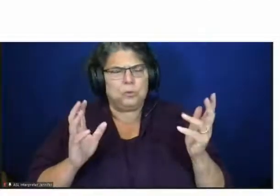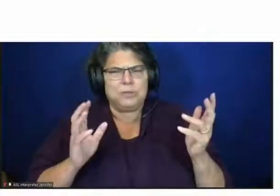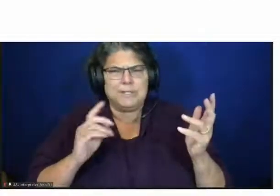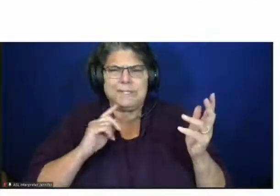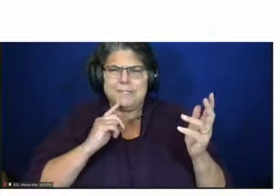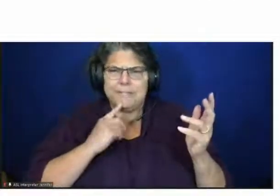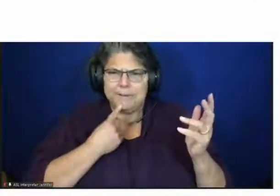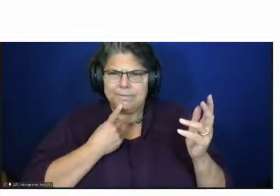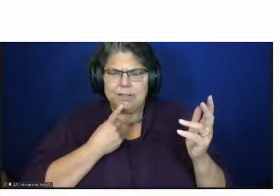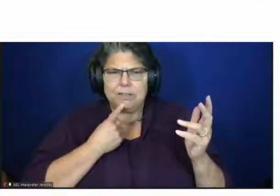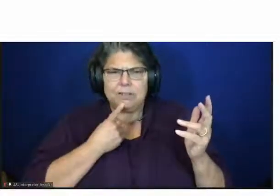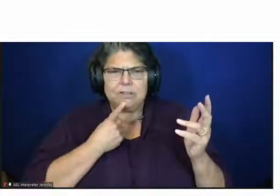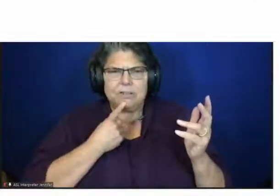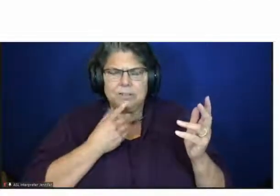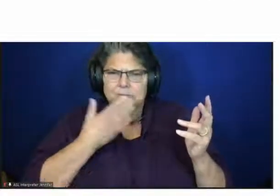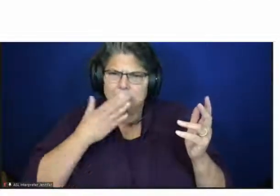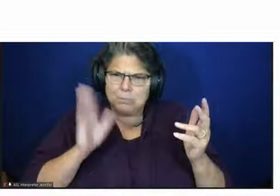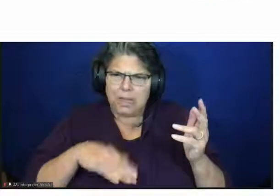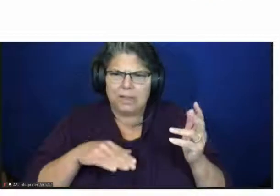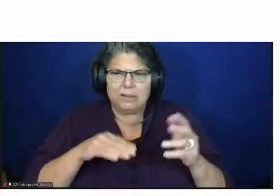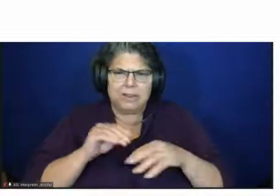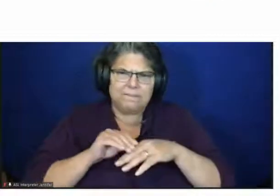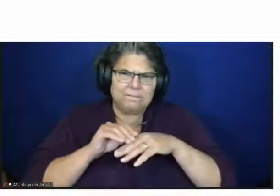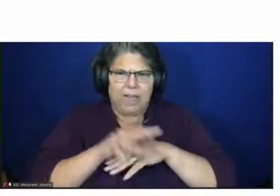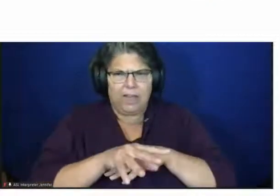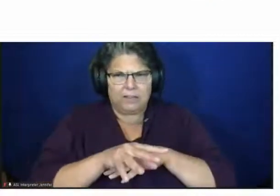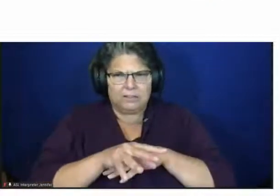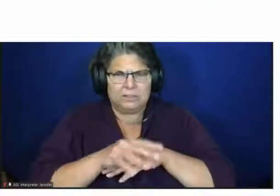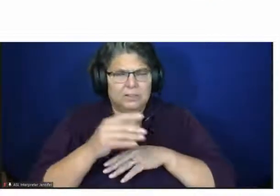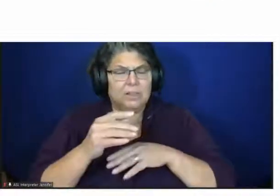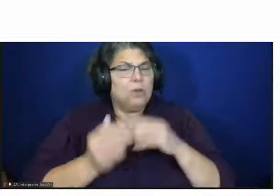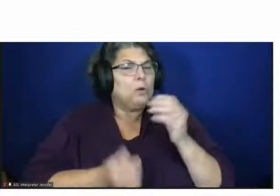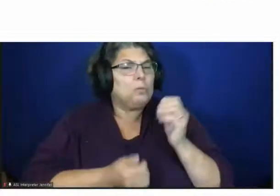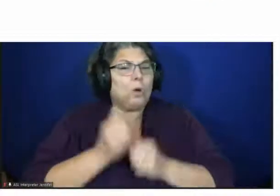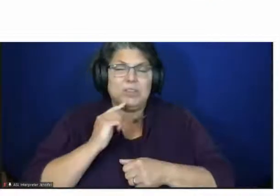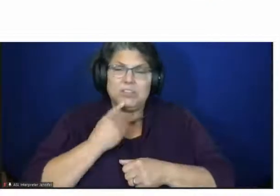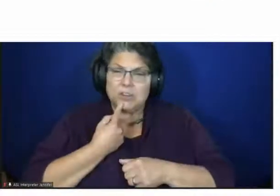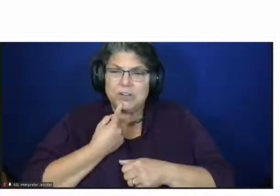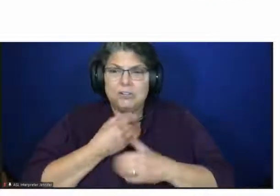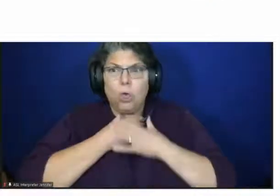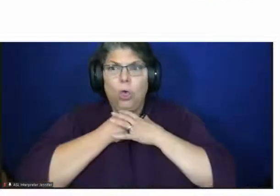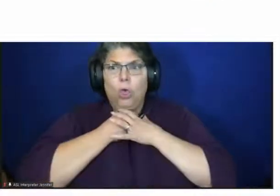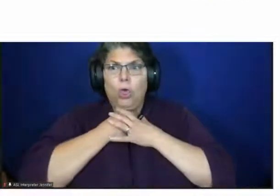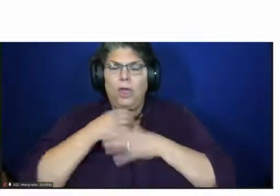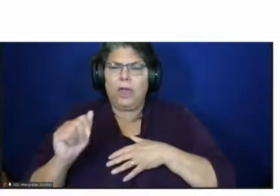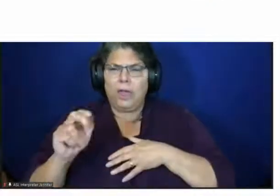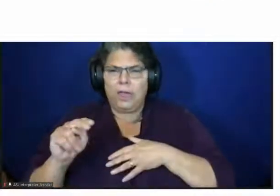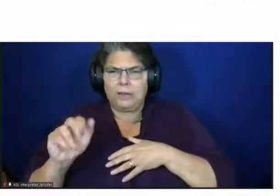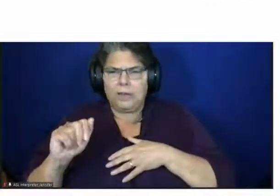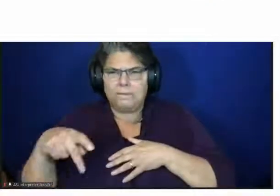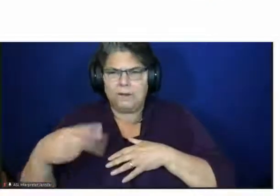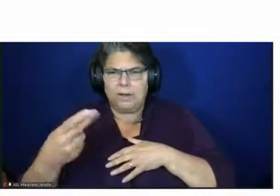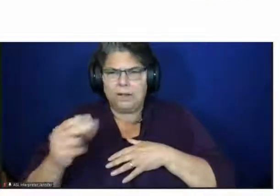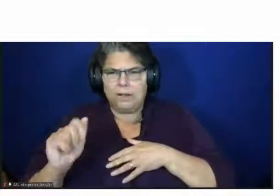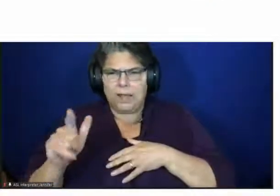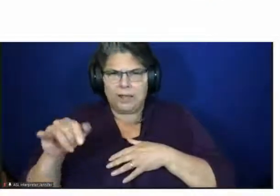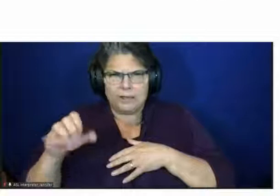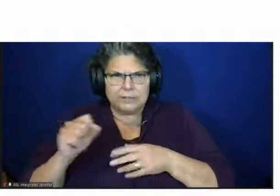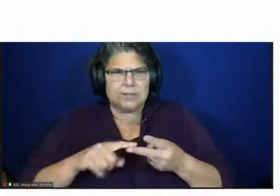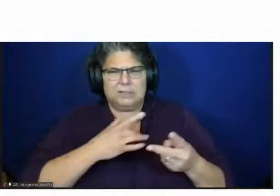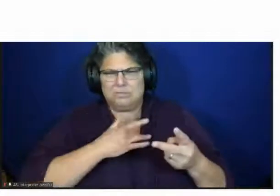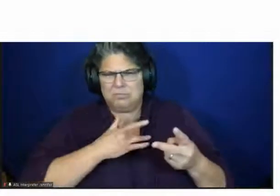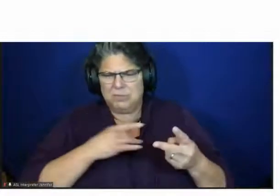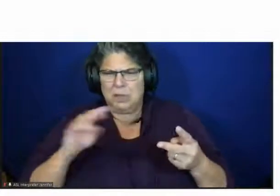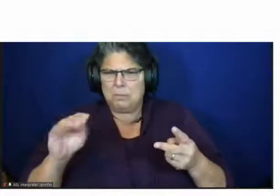significant adverse effects. For the most serious ones, anaphylaxis, myocarditis, Bell's